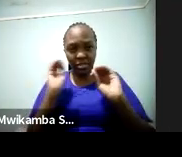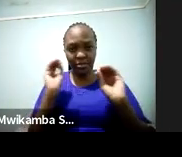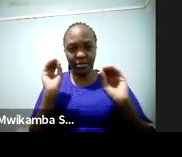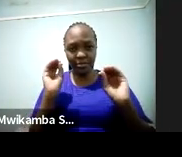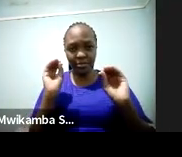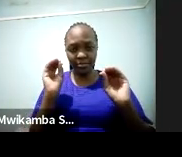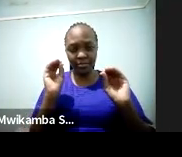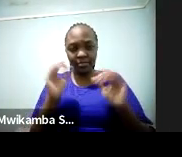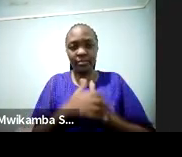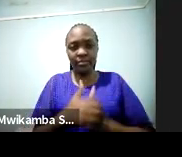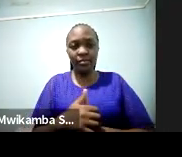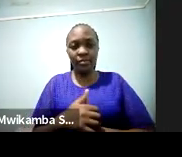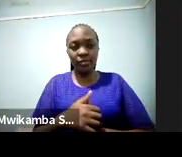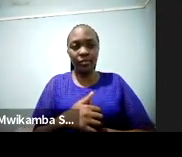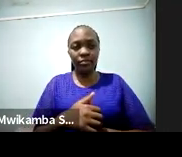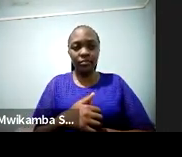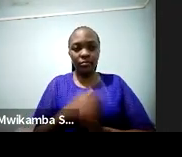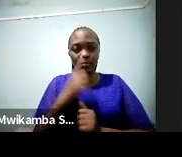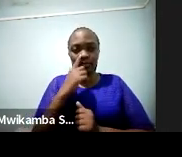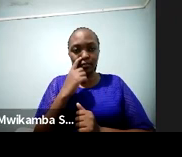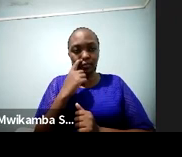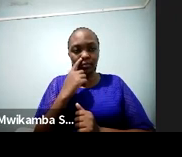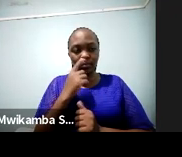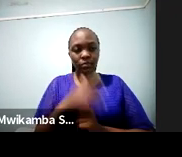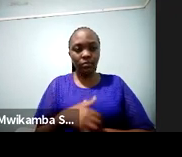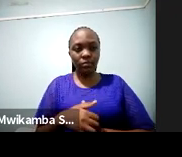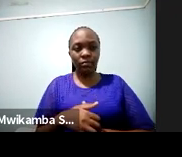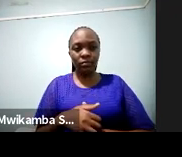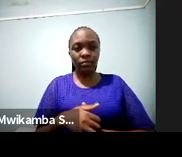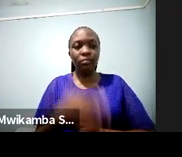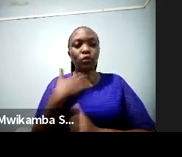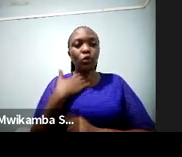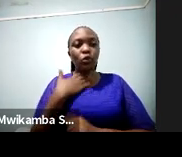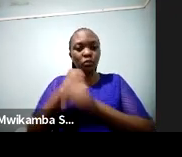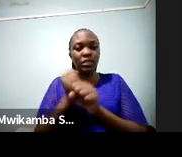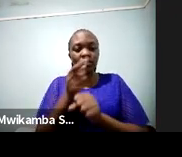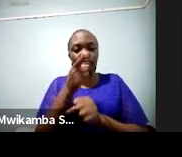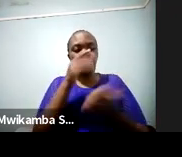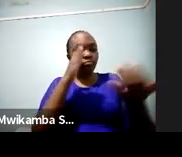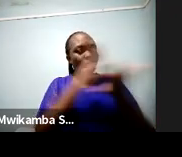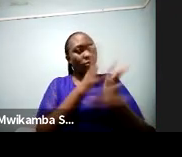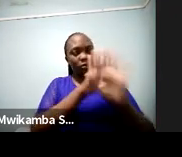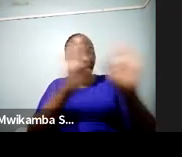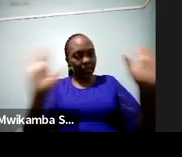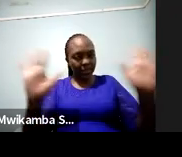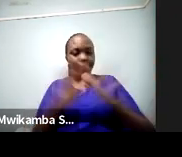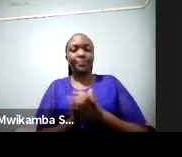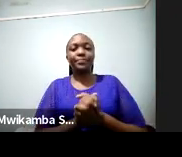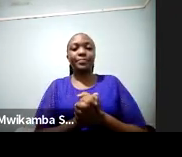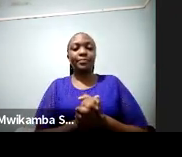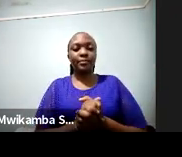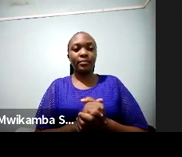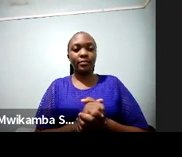more realistic in terms of what we do. I've brought in some dimensions that were not mentioned, like entertainment. I brought